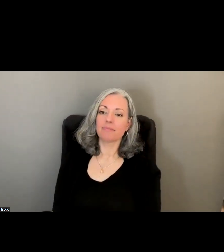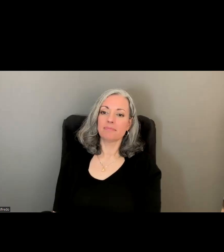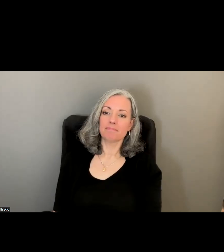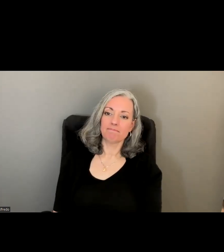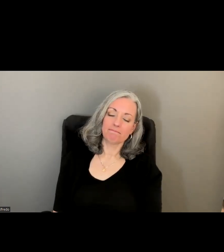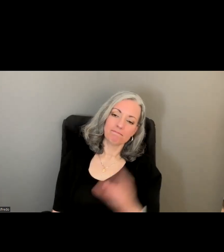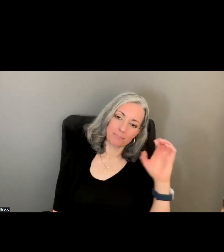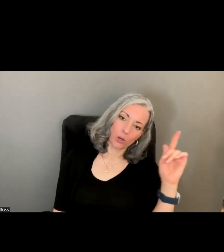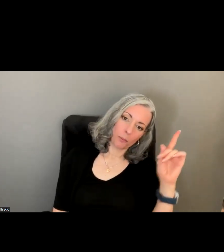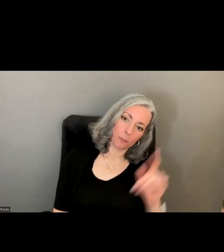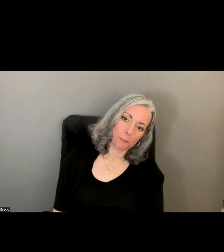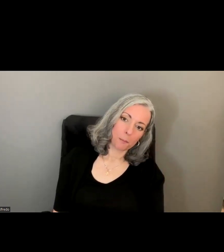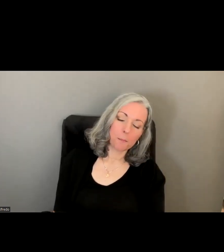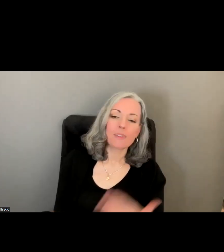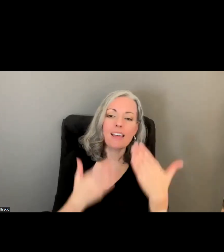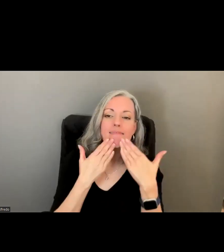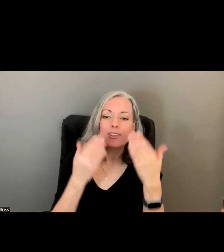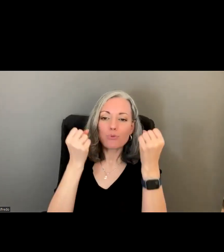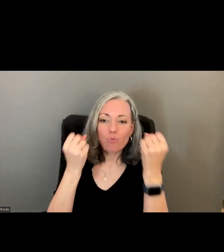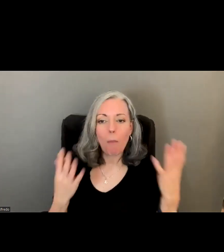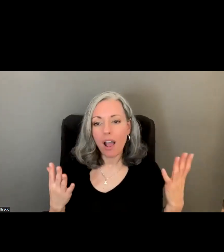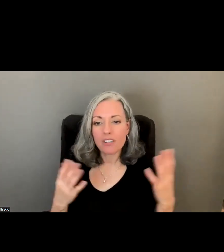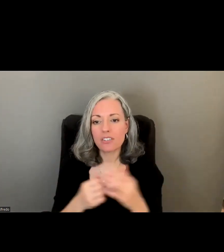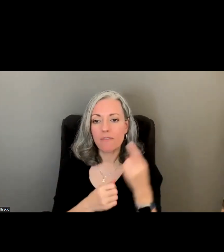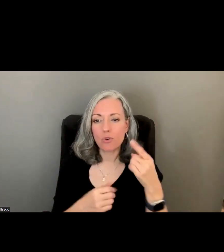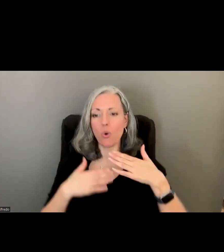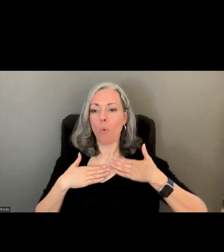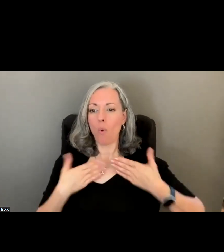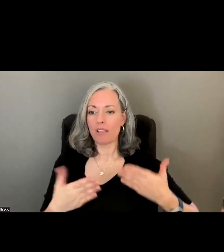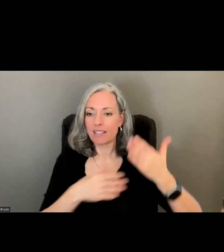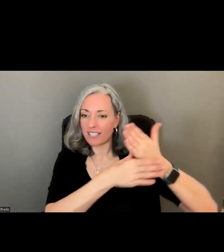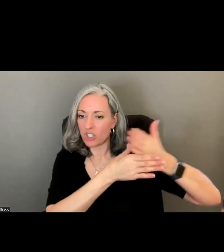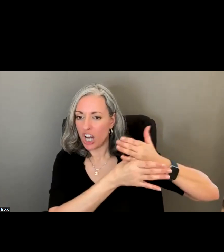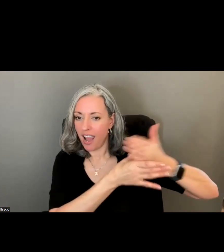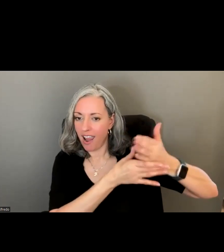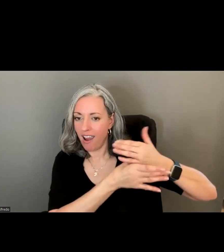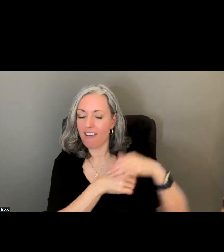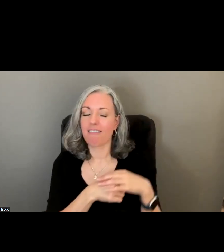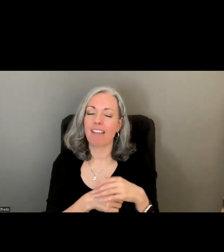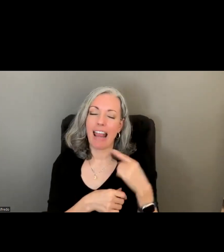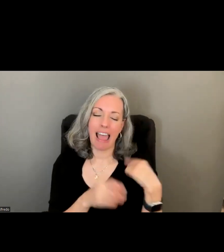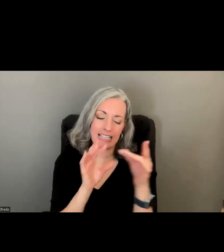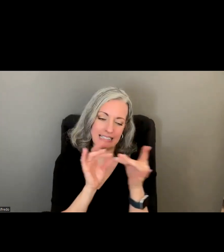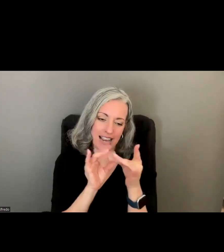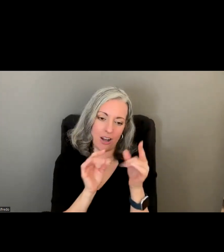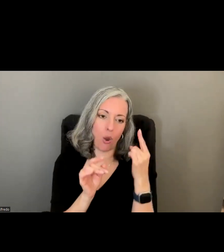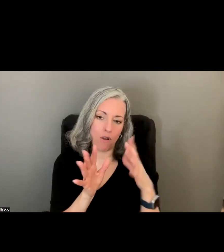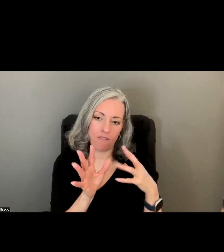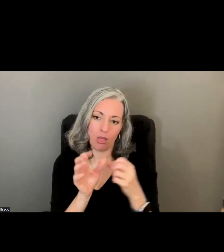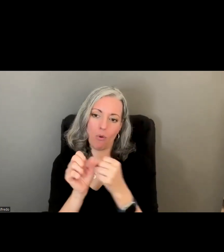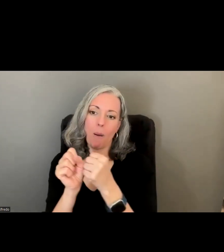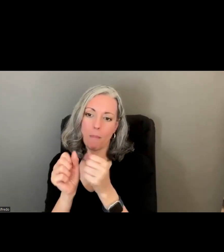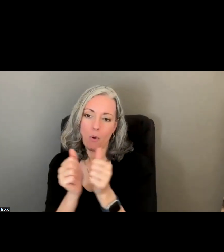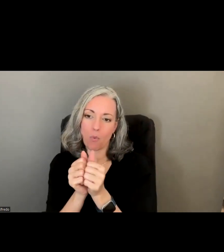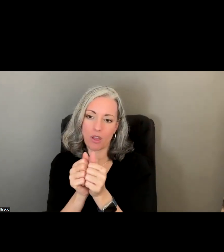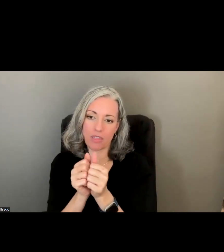All right. Thank you so much for your willingness to share. And as I mentioned, I will be following up with those who